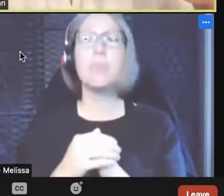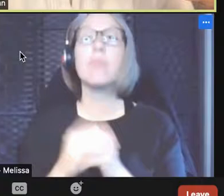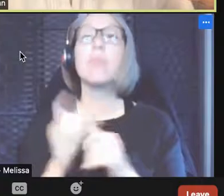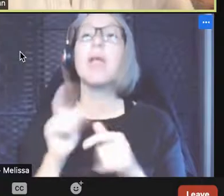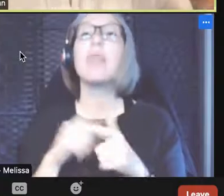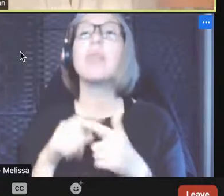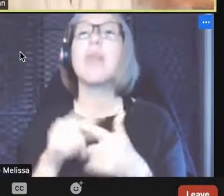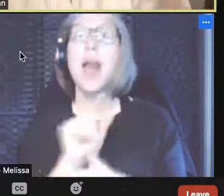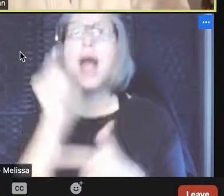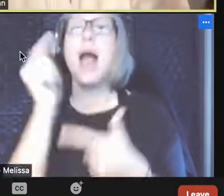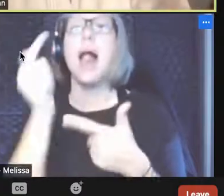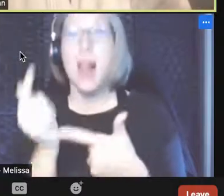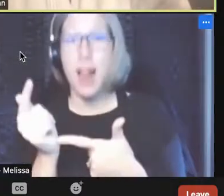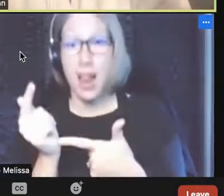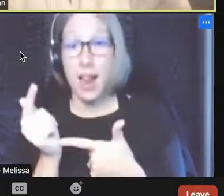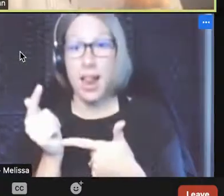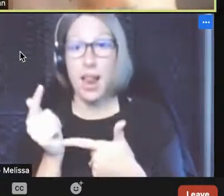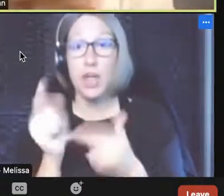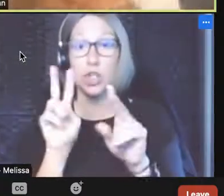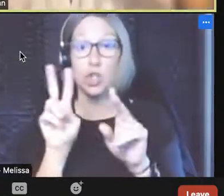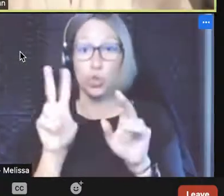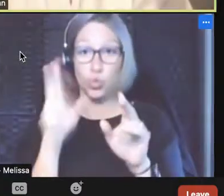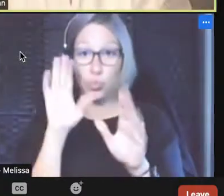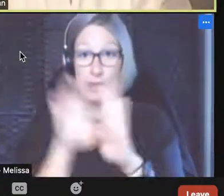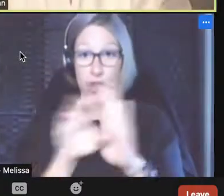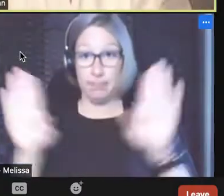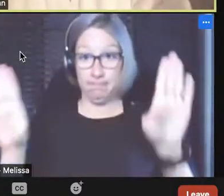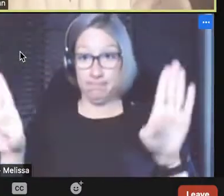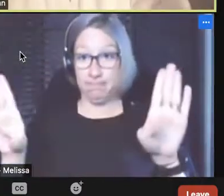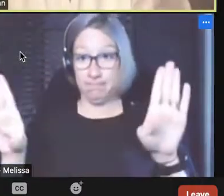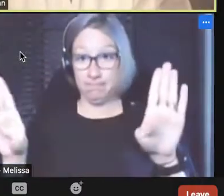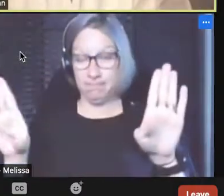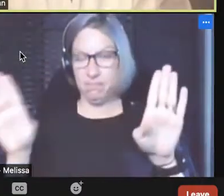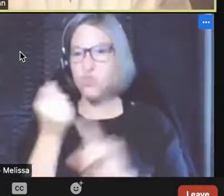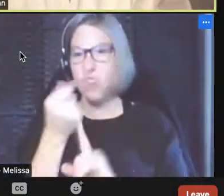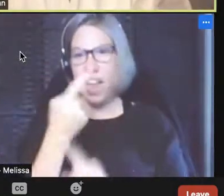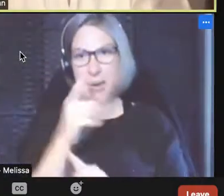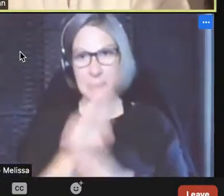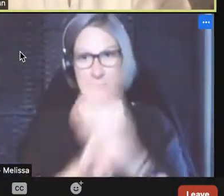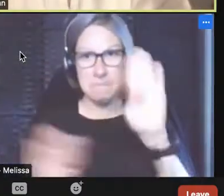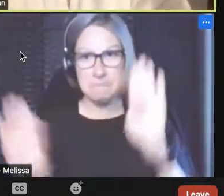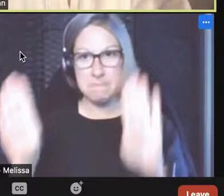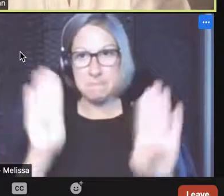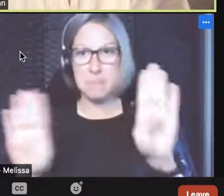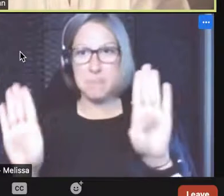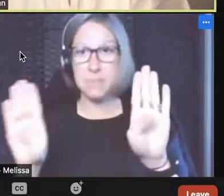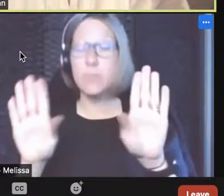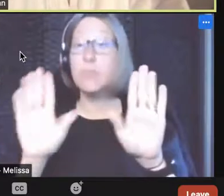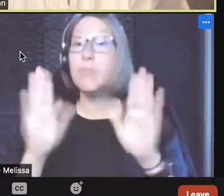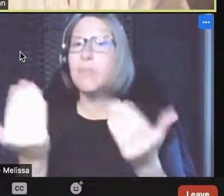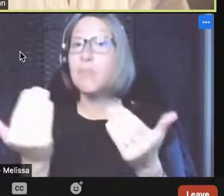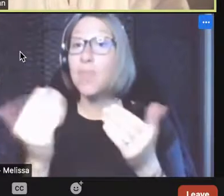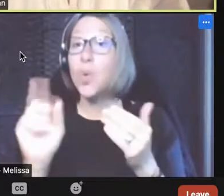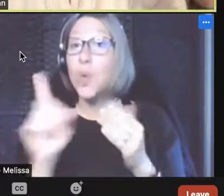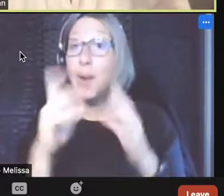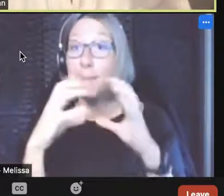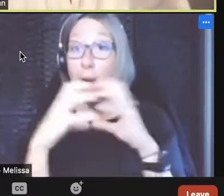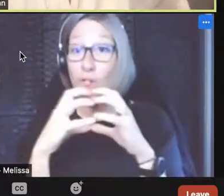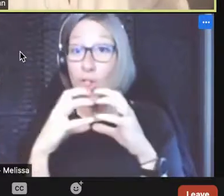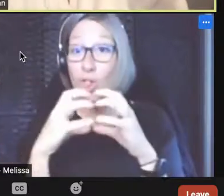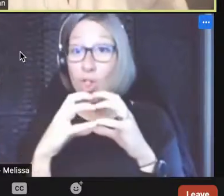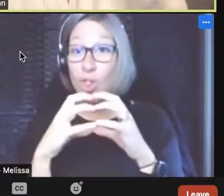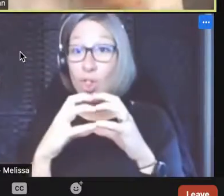next layer, and I would put 2 pictures and I would randomize them. Now, this time, show me where the ball is. So